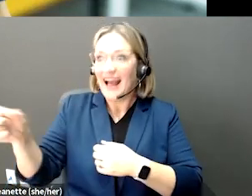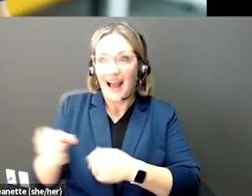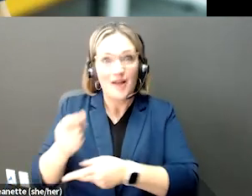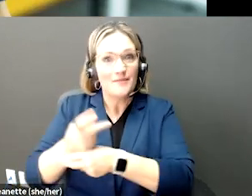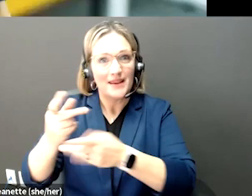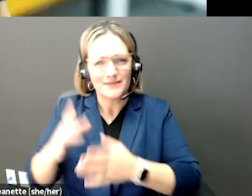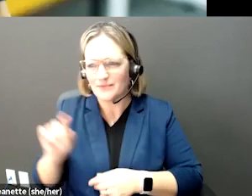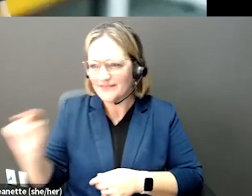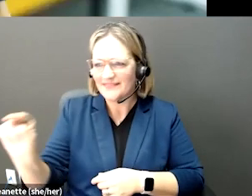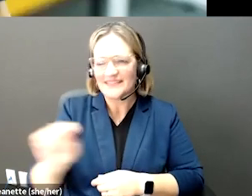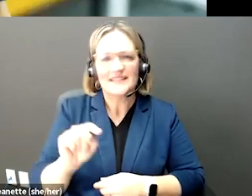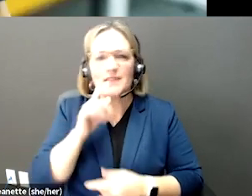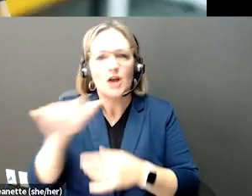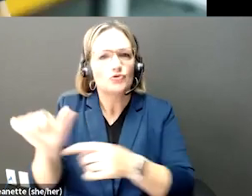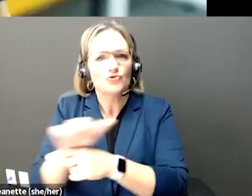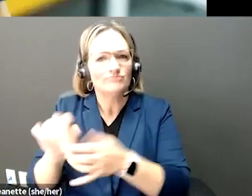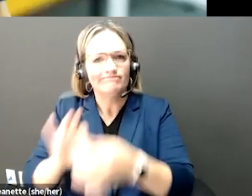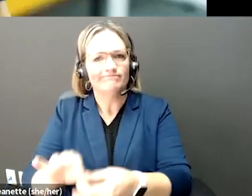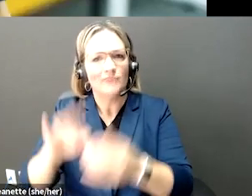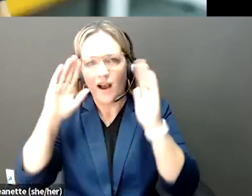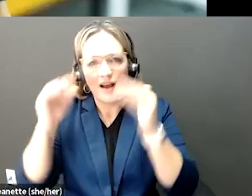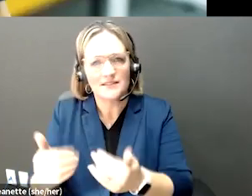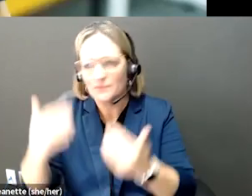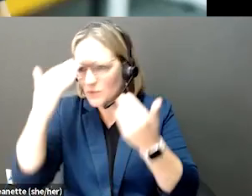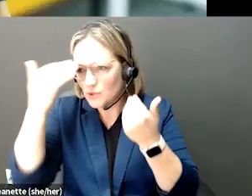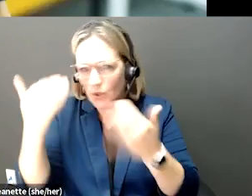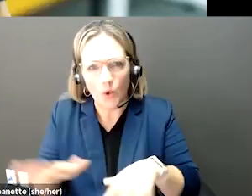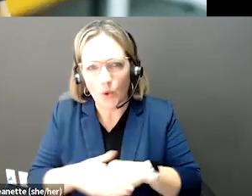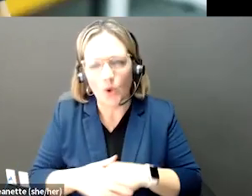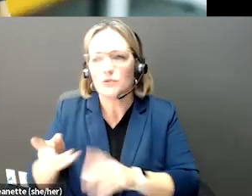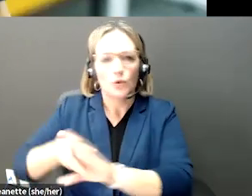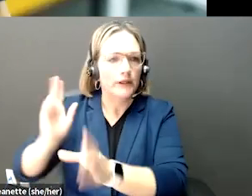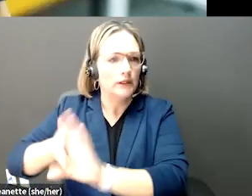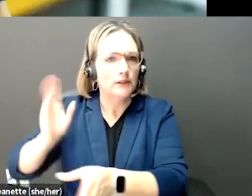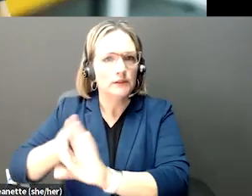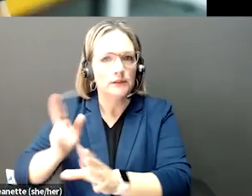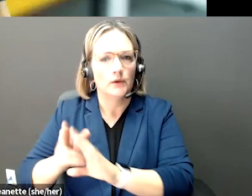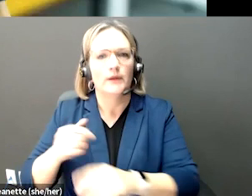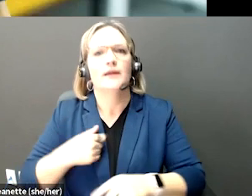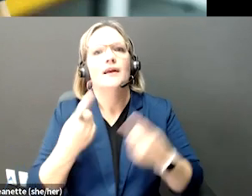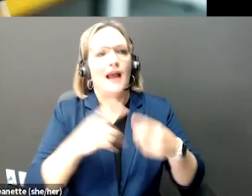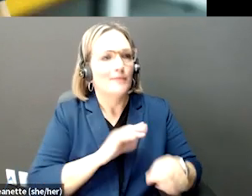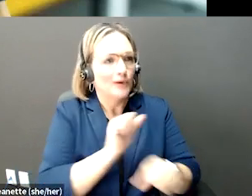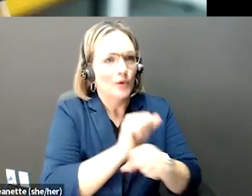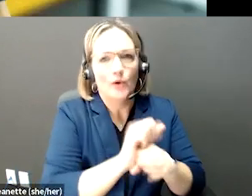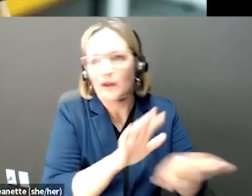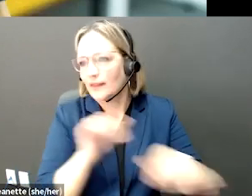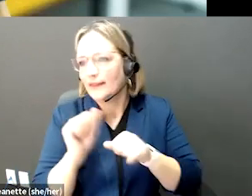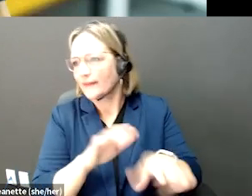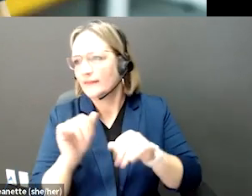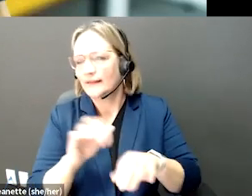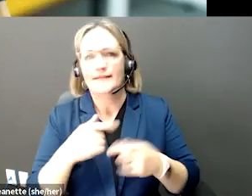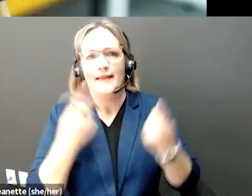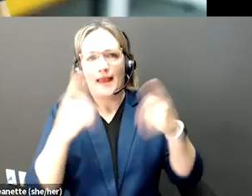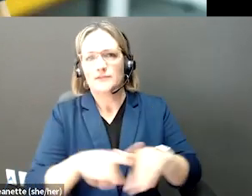was missing a lot of work and started to get 24-hour notices of interviews for my attendance. Management had absolutely